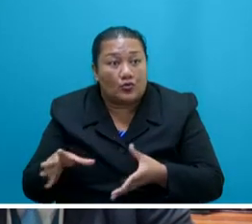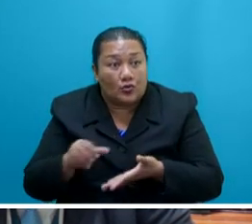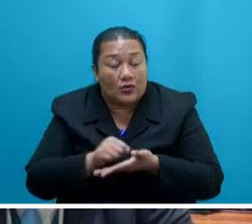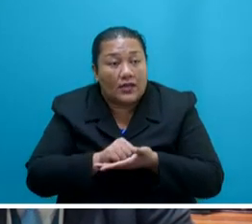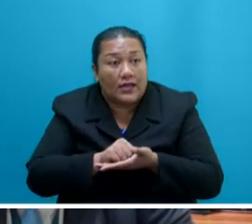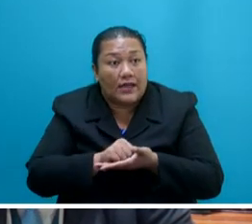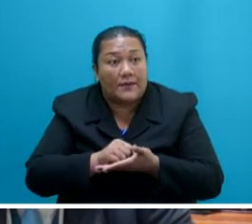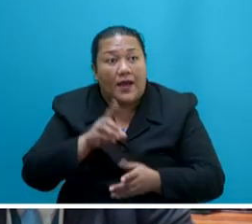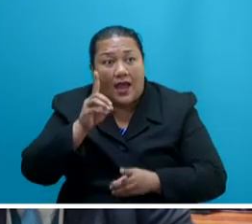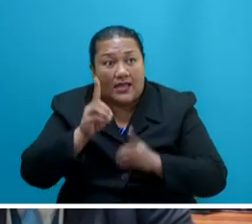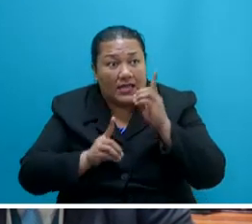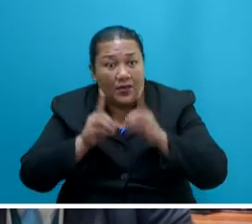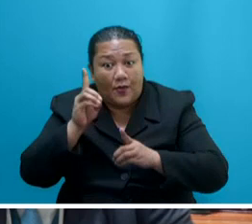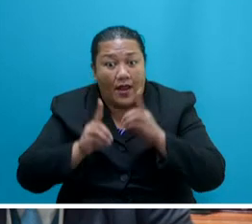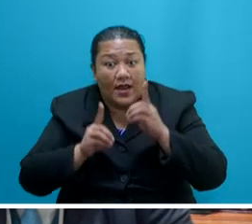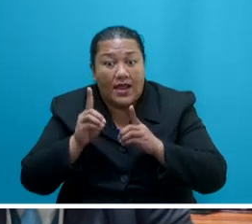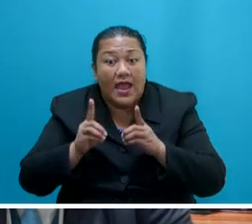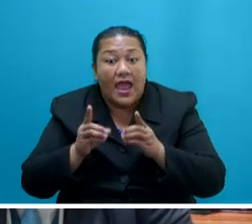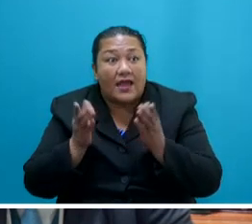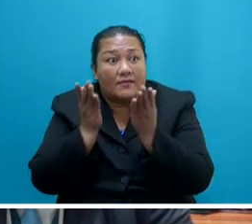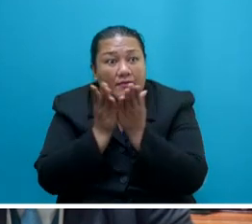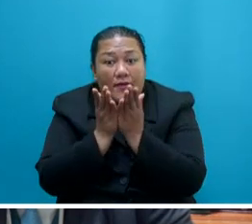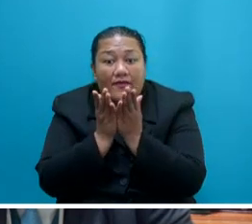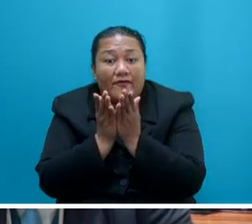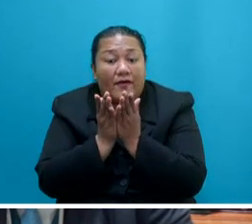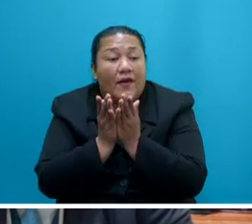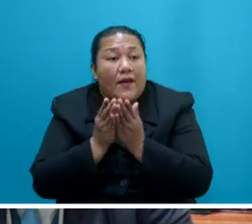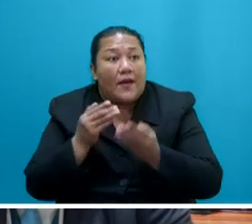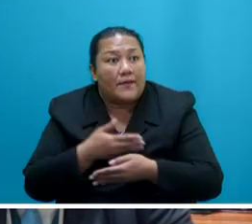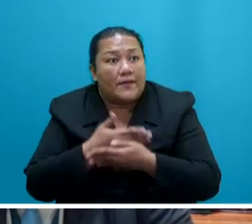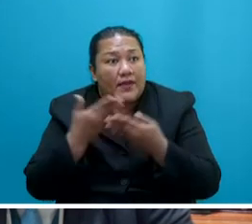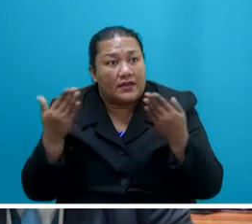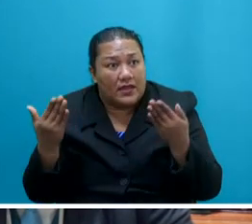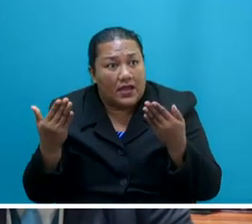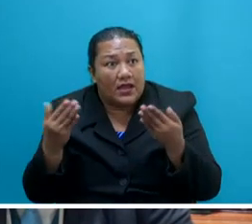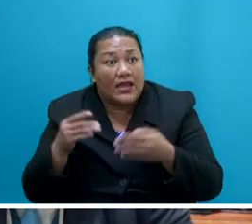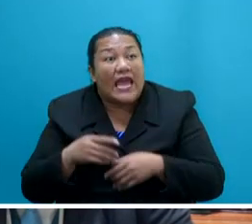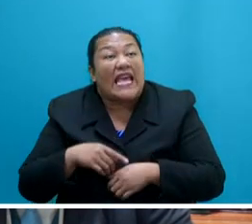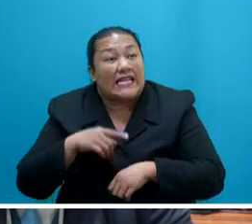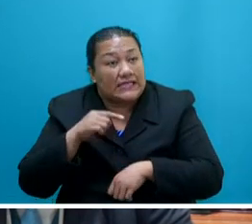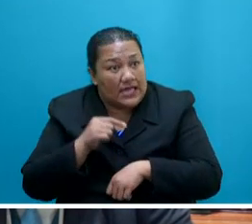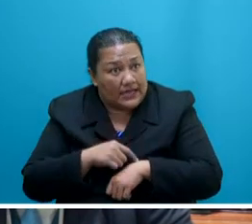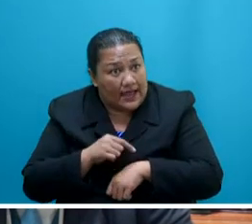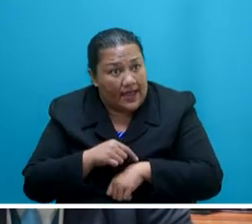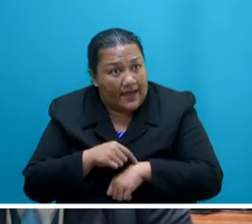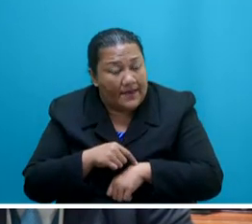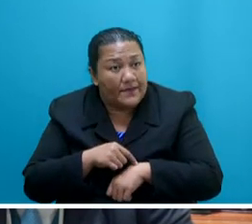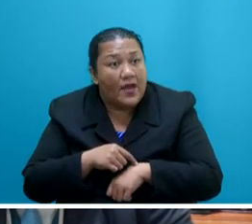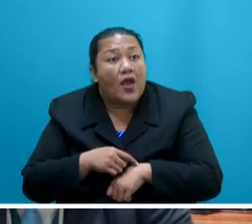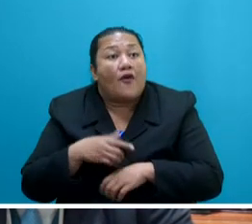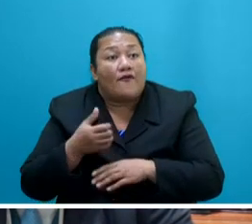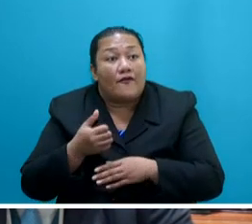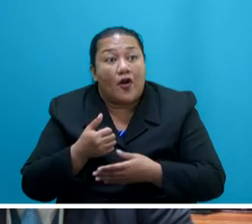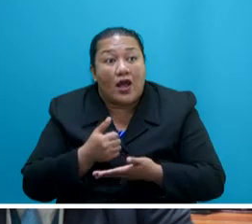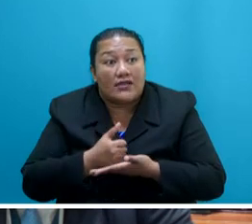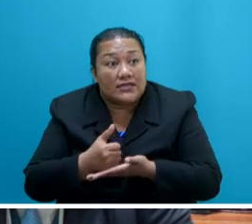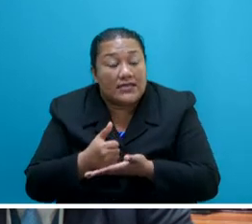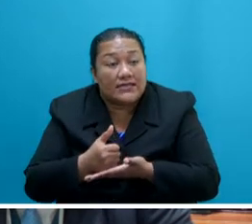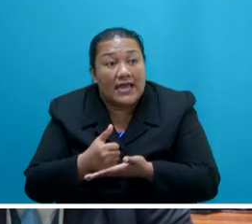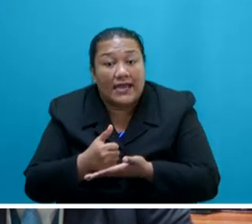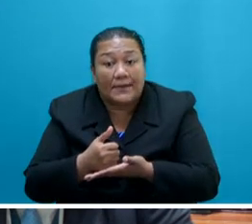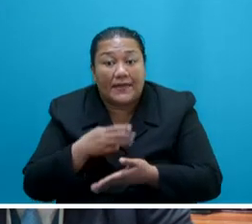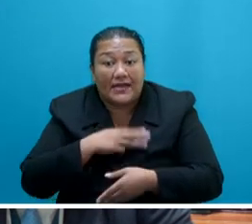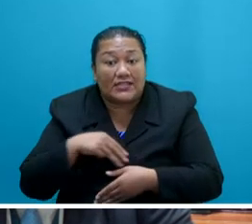Muhammad birthday as public holidays in Fiji. It is time that government, Ministry of Tokay and the Assistant Minister of Tokay